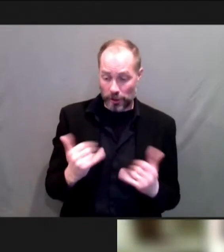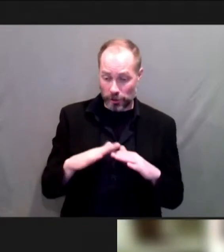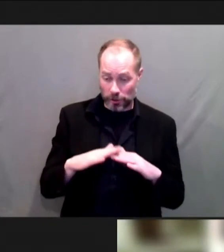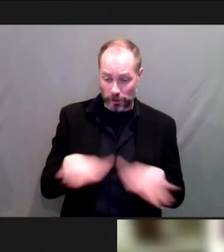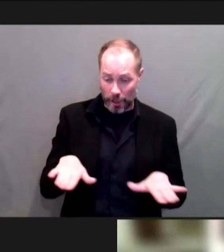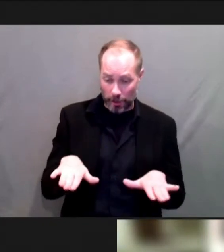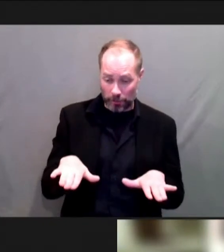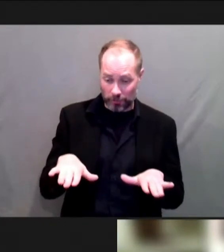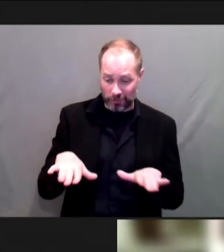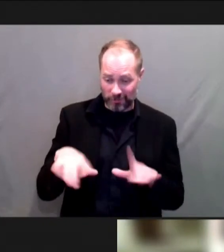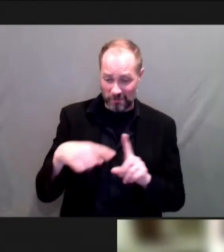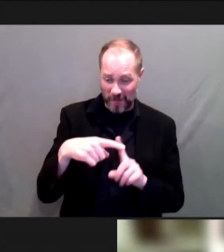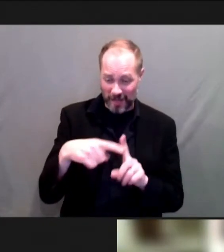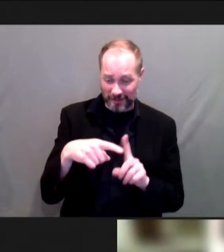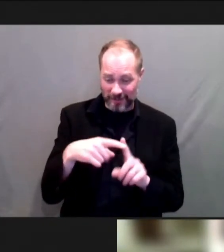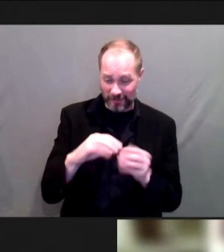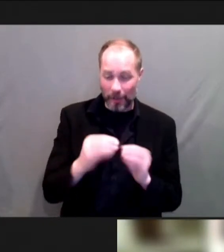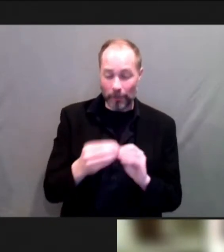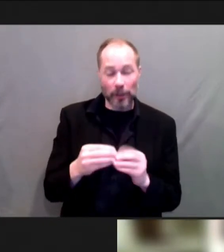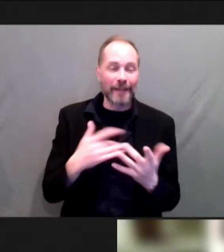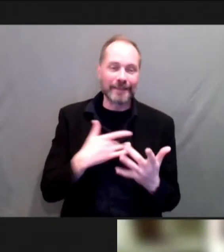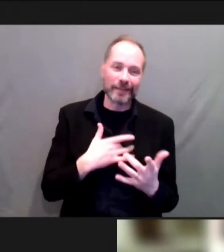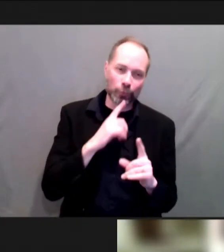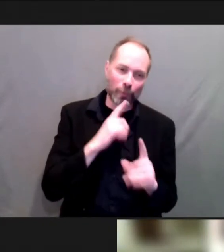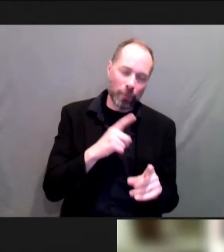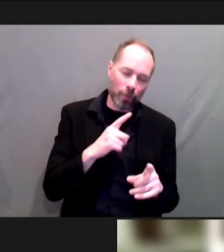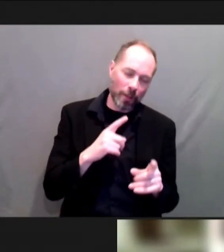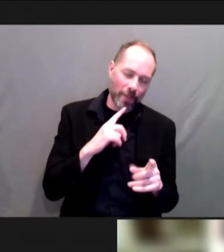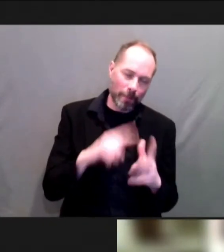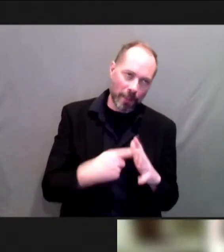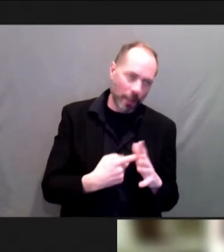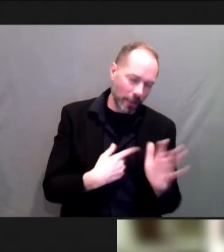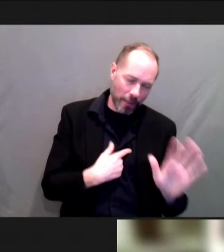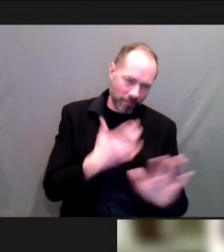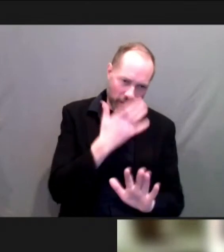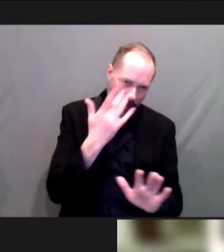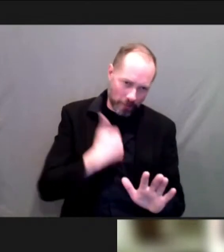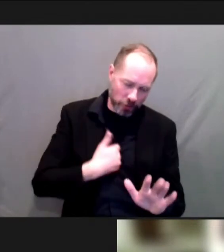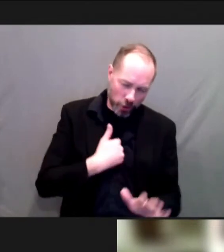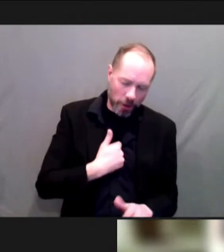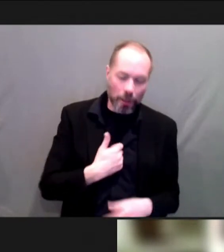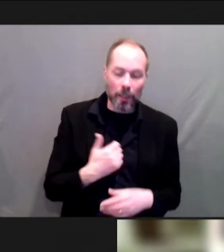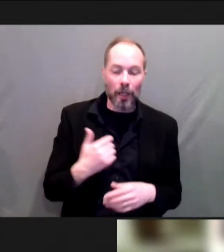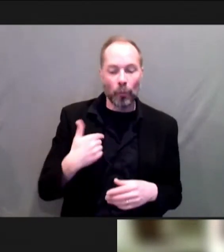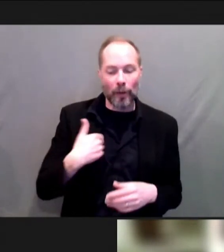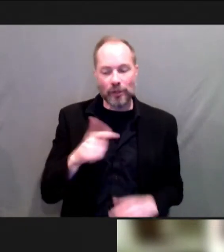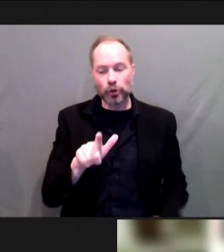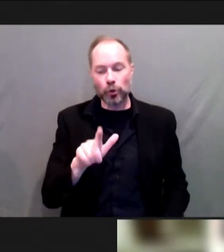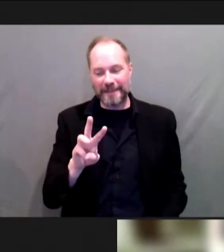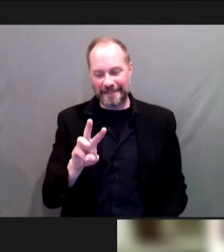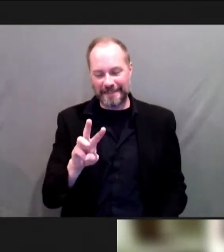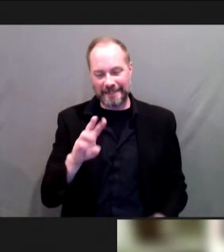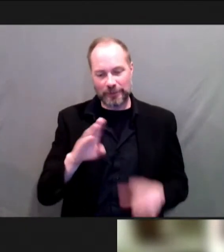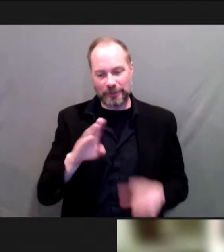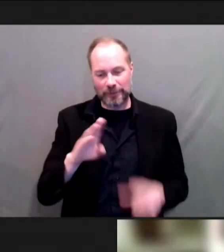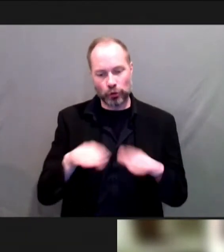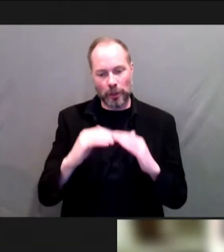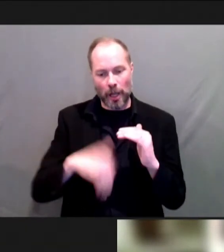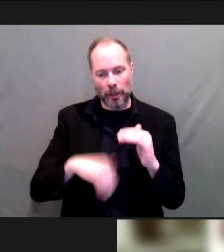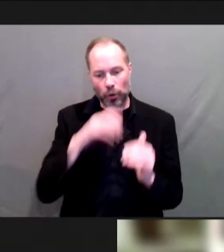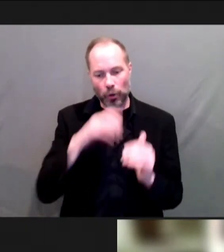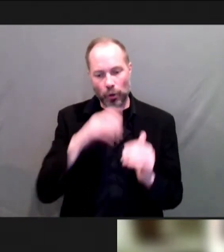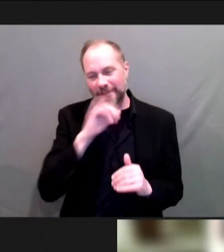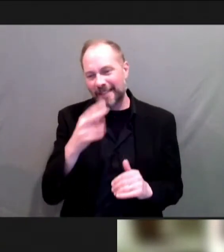and I apologize, I usually report those at the top of every call, and I meant to do that today. We have 26 kids under 17 under